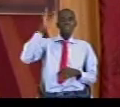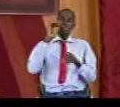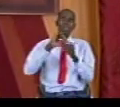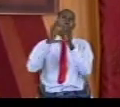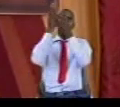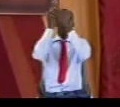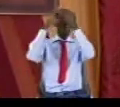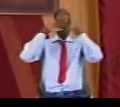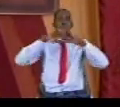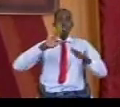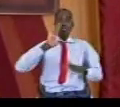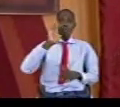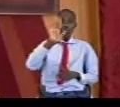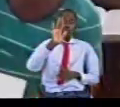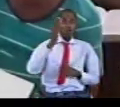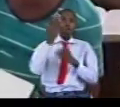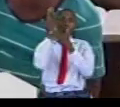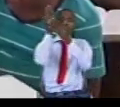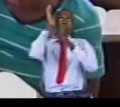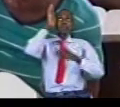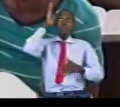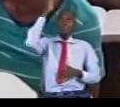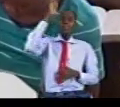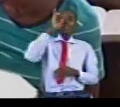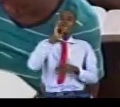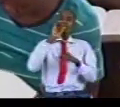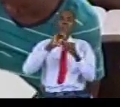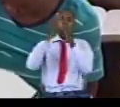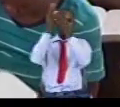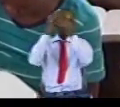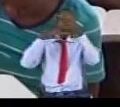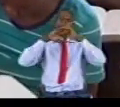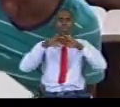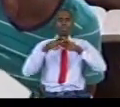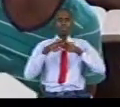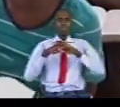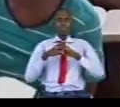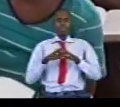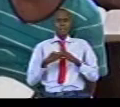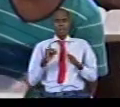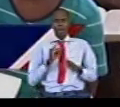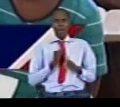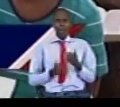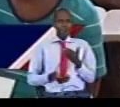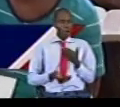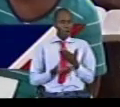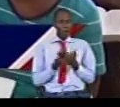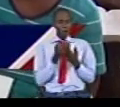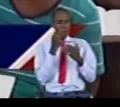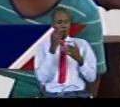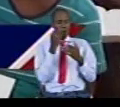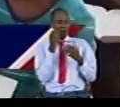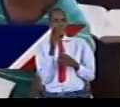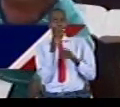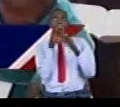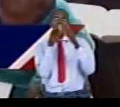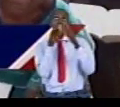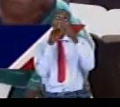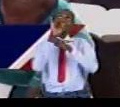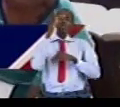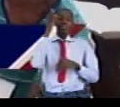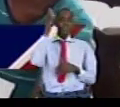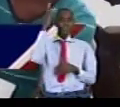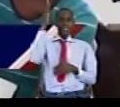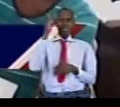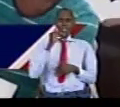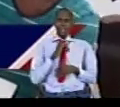Your destiny is in heaven. I can almost picture you entering those pearly gates. I can picture you